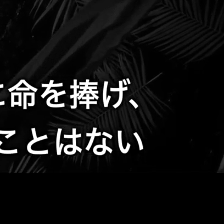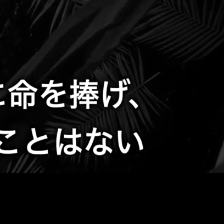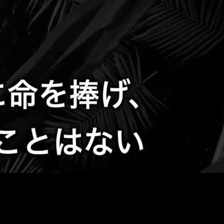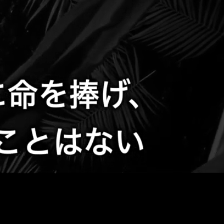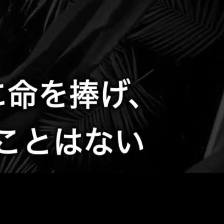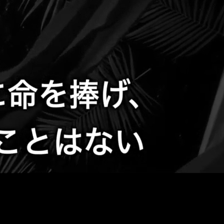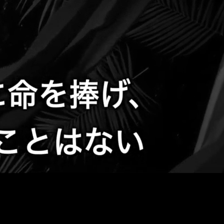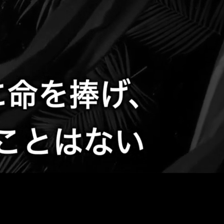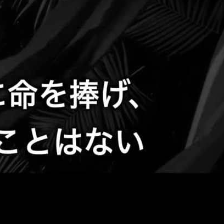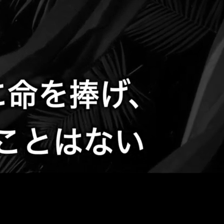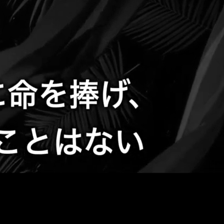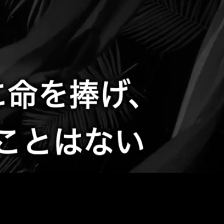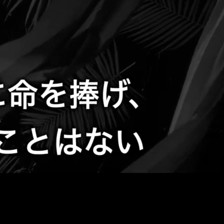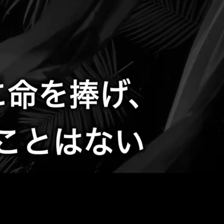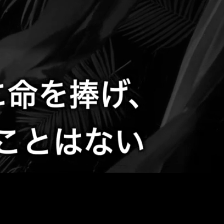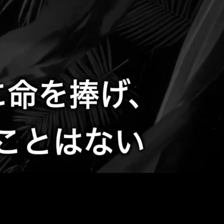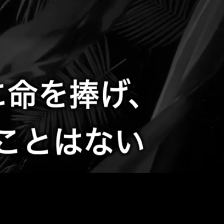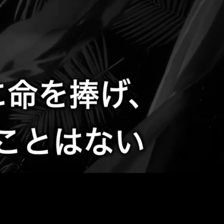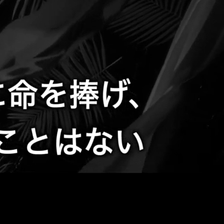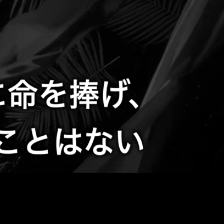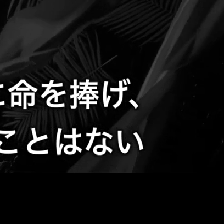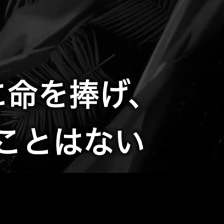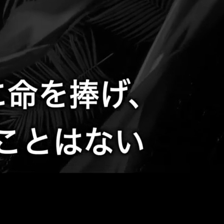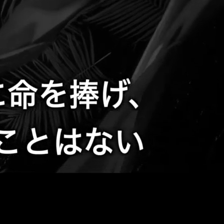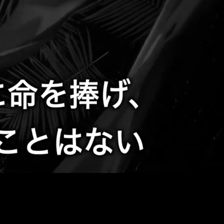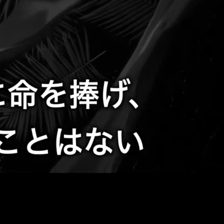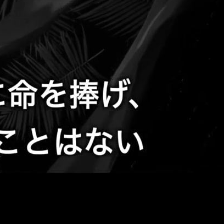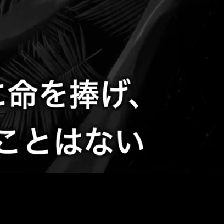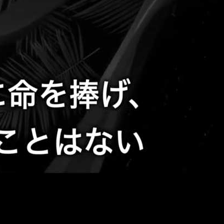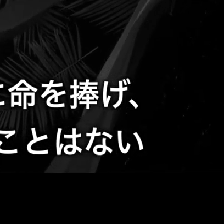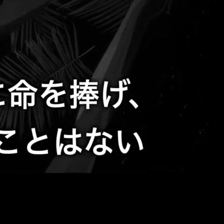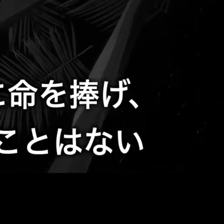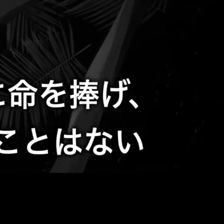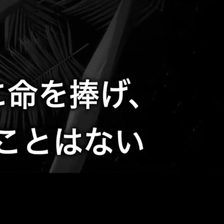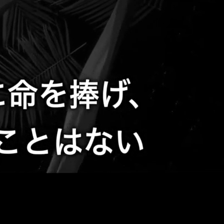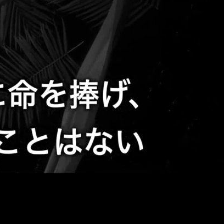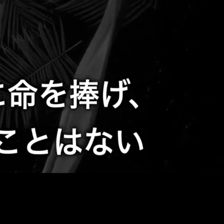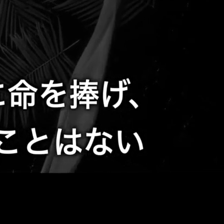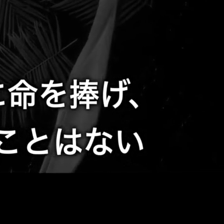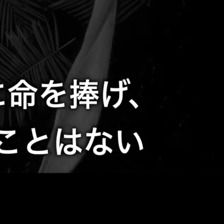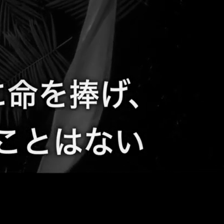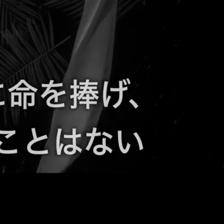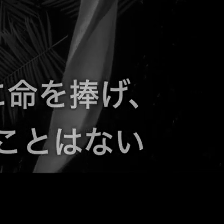for the redemption of rebels, his wealth to welcome the outcast.